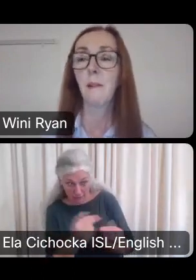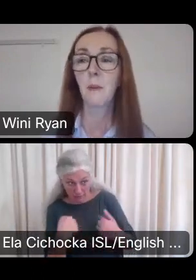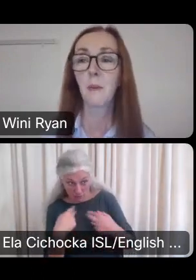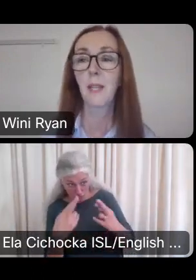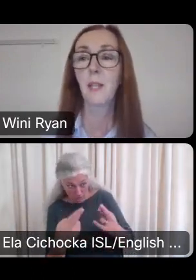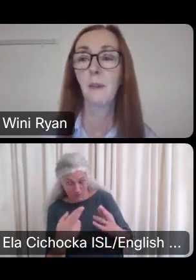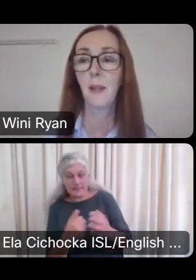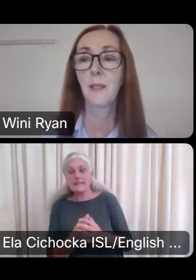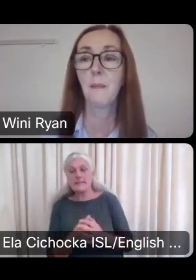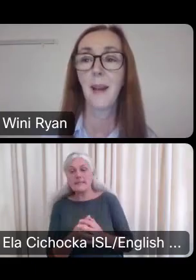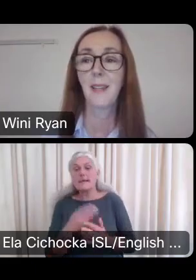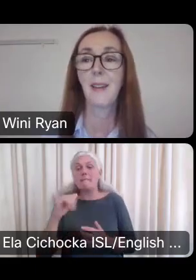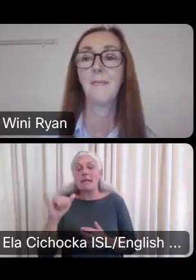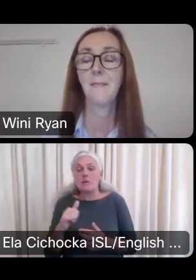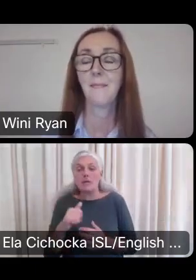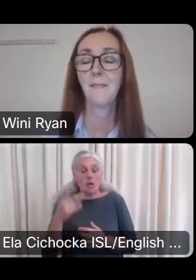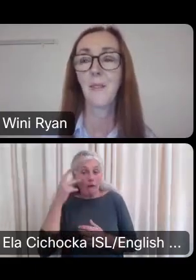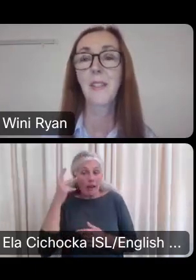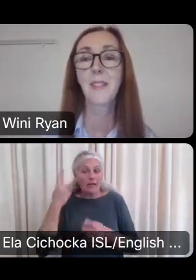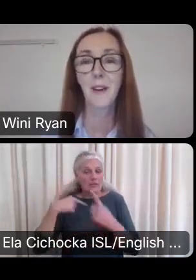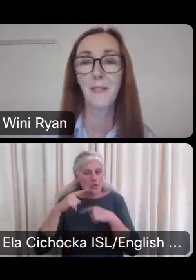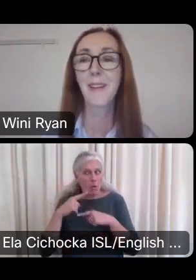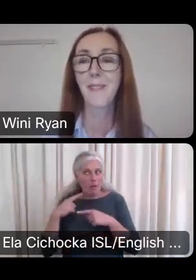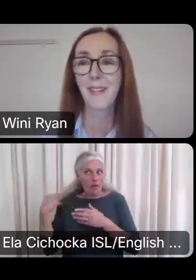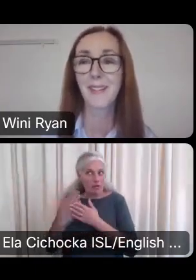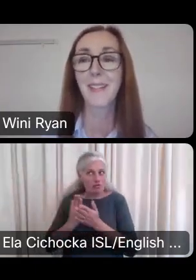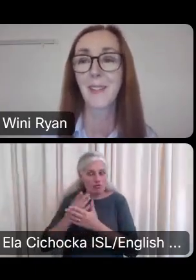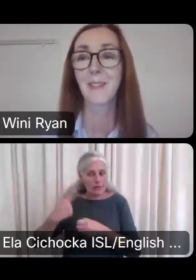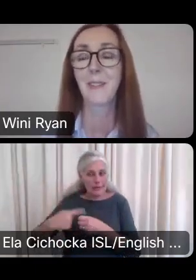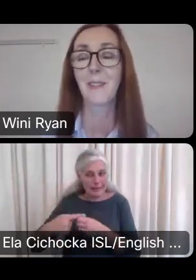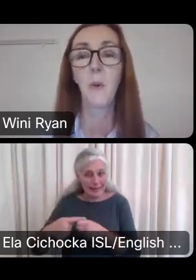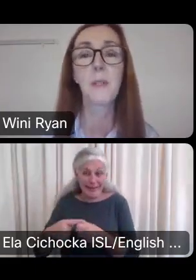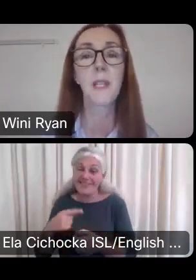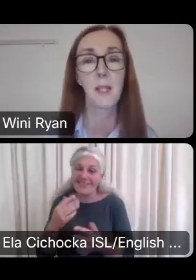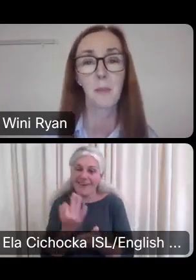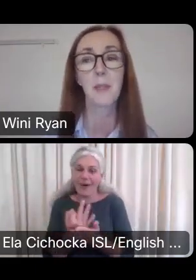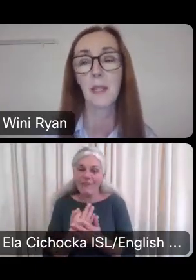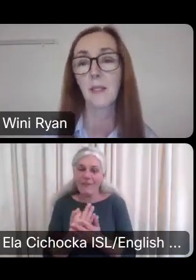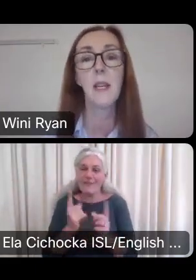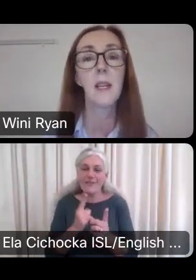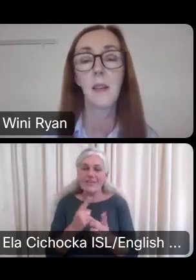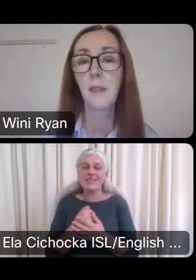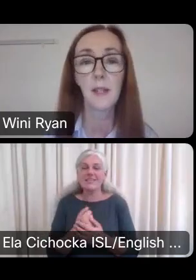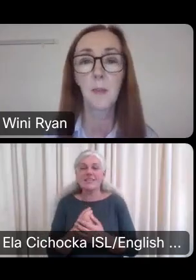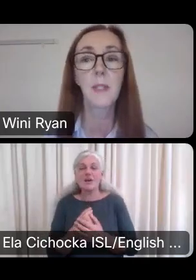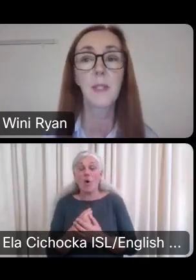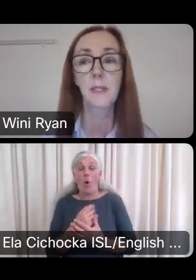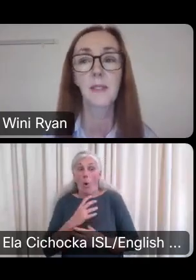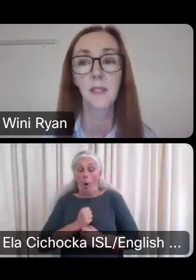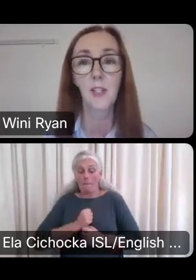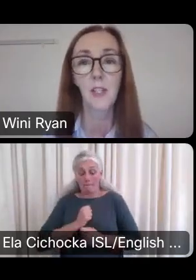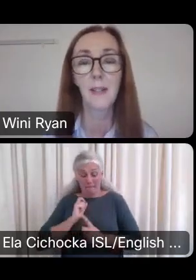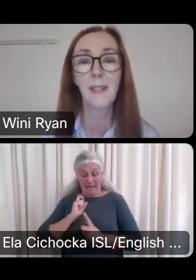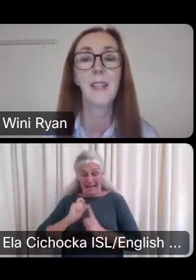Mary Rose, thank you, reflecting back. Yeah, resist offering advice, that's a good one. Yeah, holding your expertise. That expertise